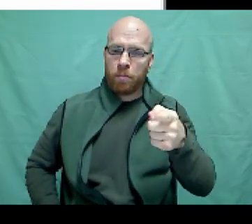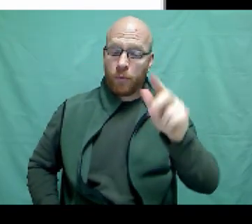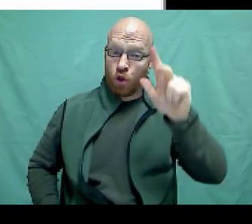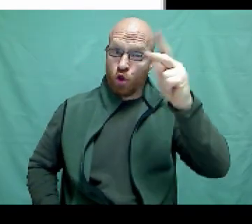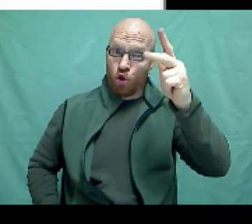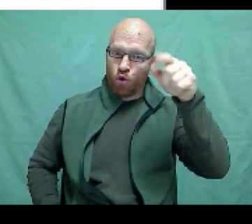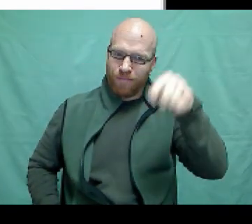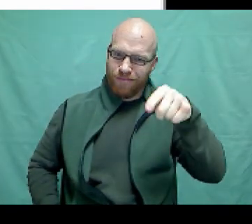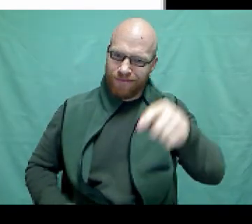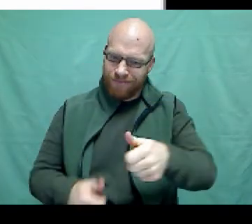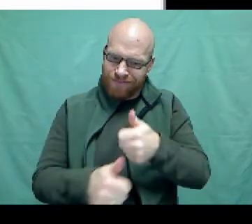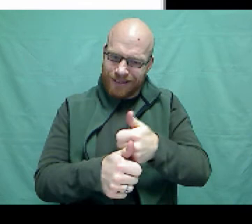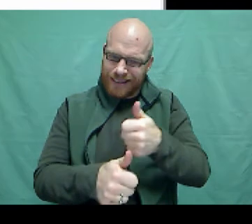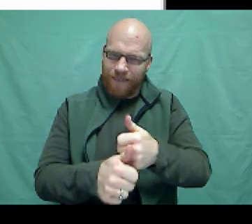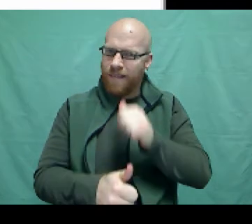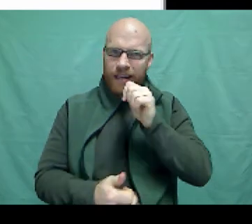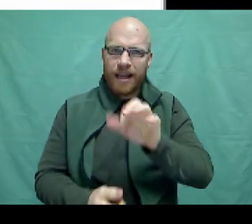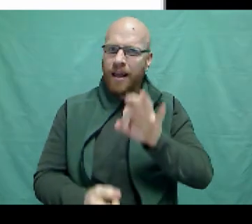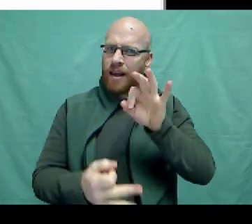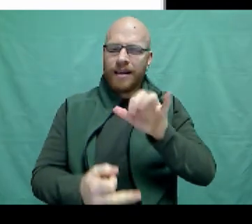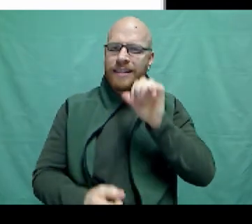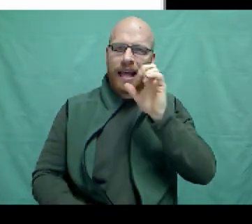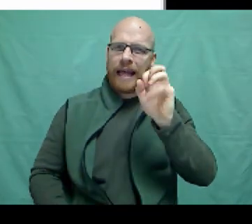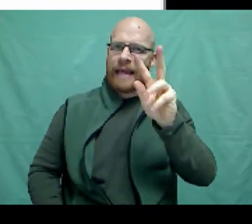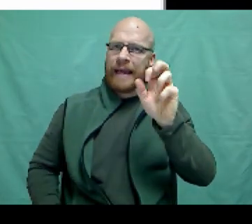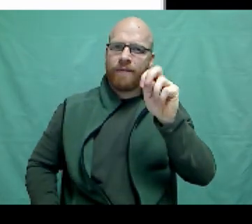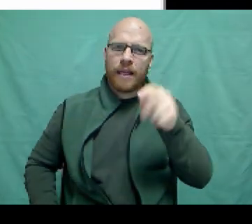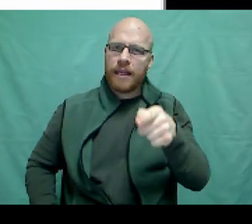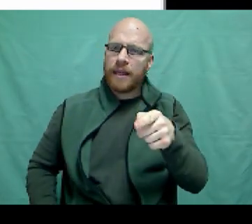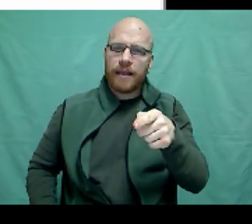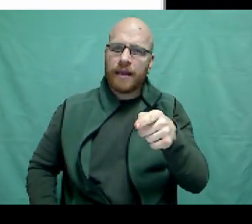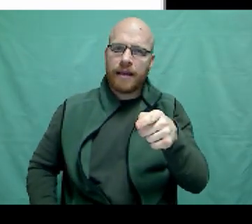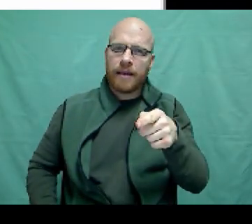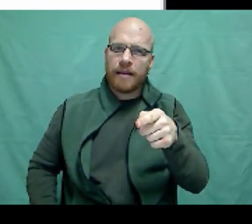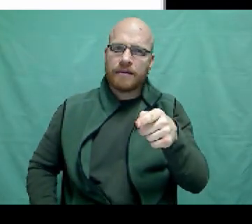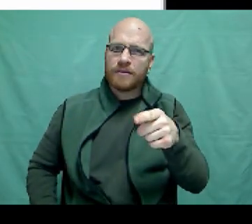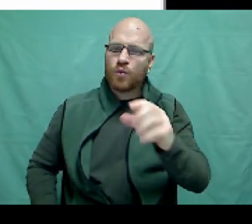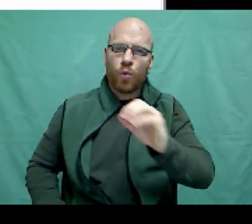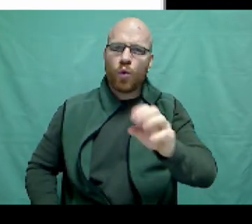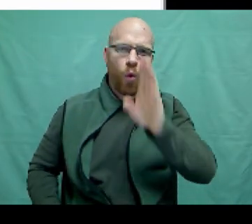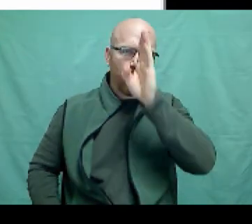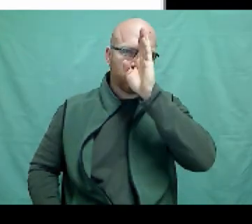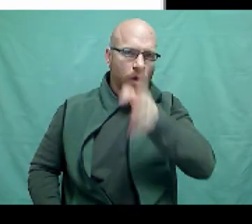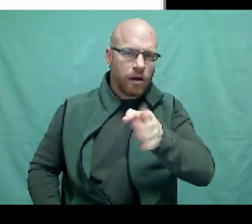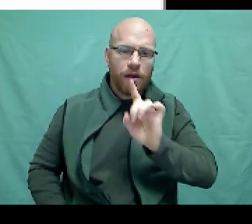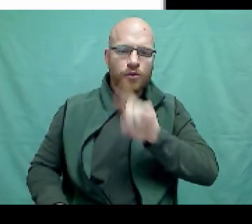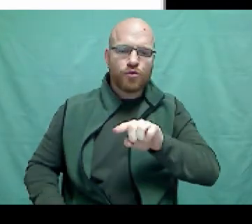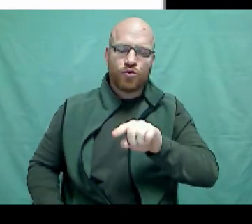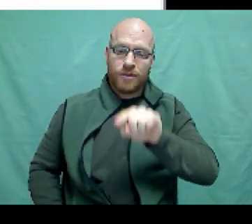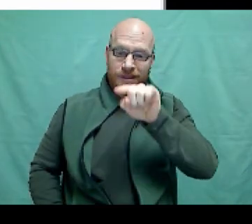cubed. Now, z to the cubed power, 3 to third power, is not even.